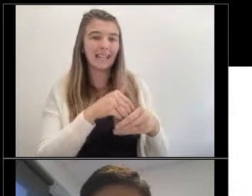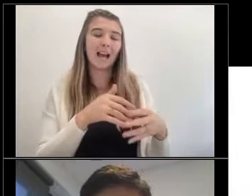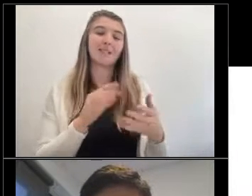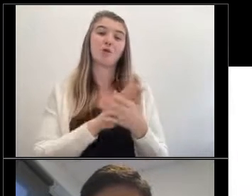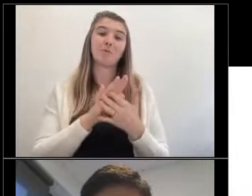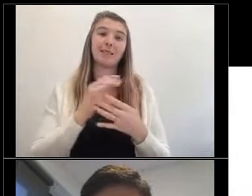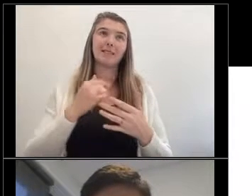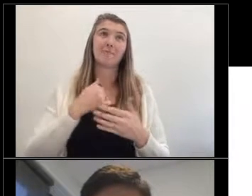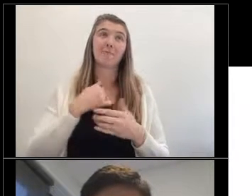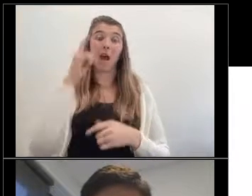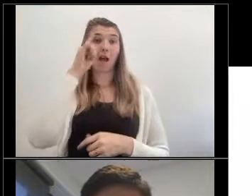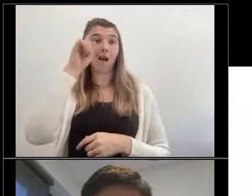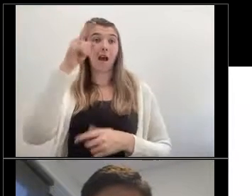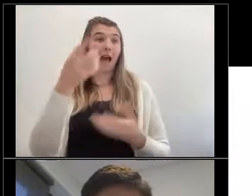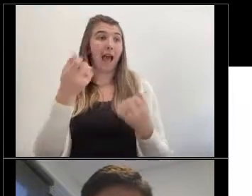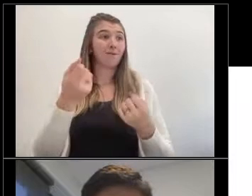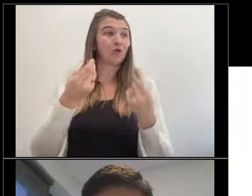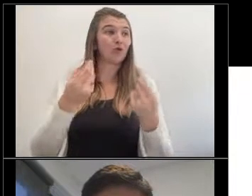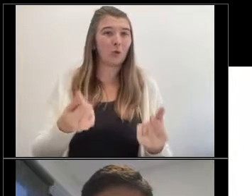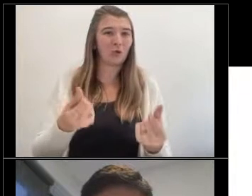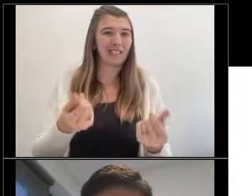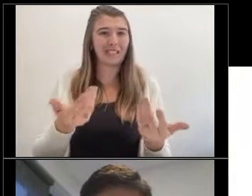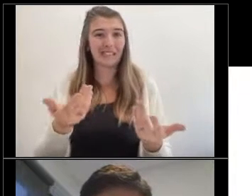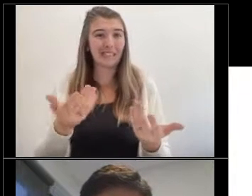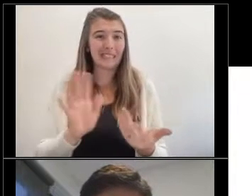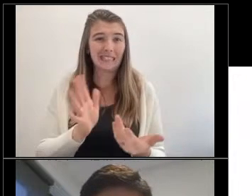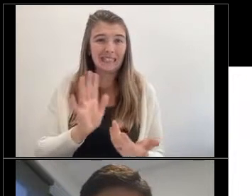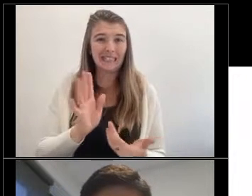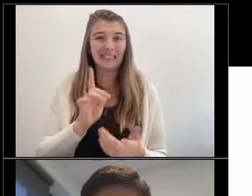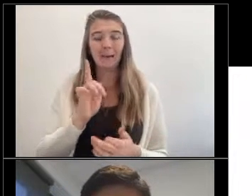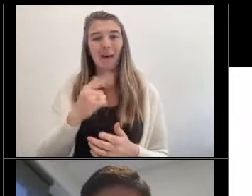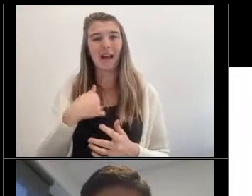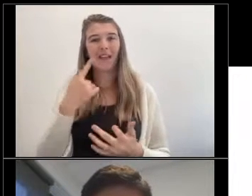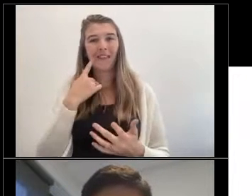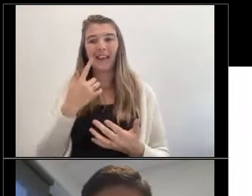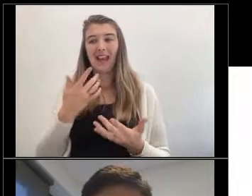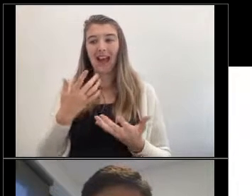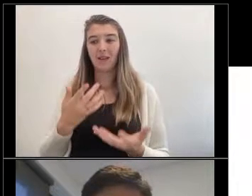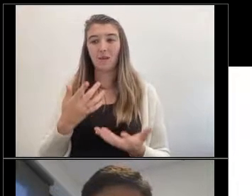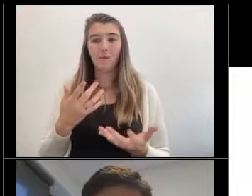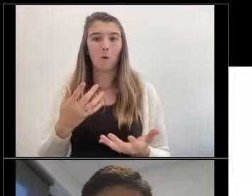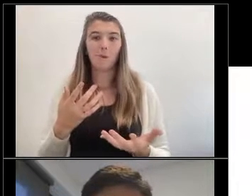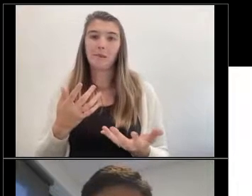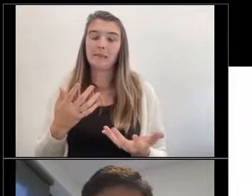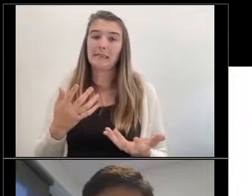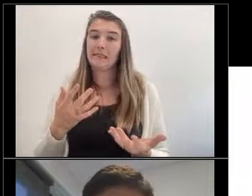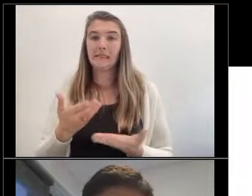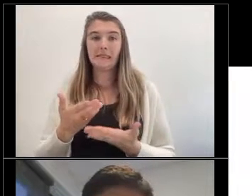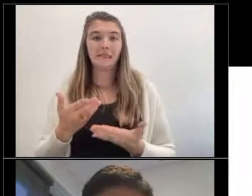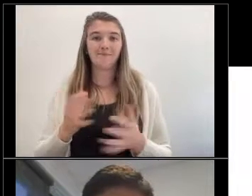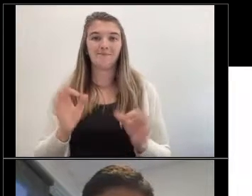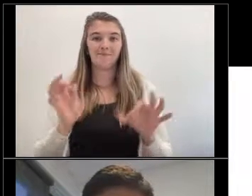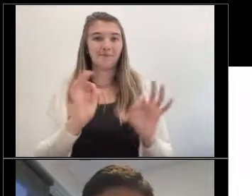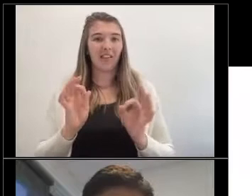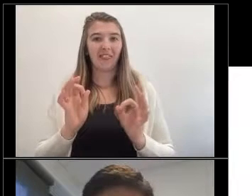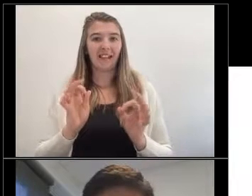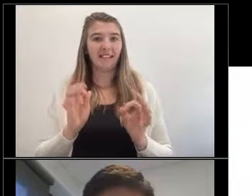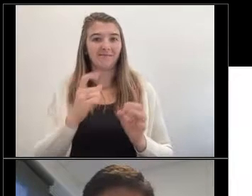is. I would say that there's not really anything that currently kind of fills that